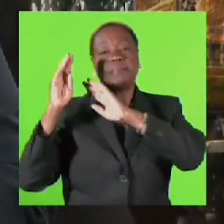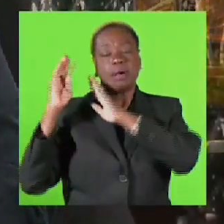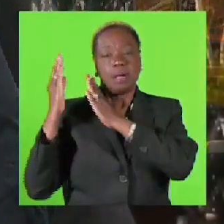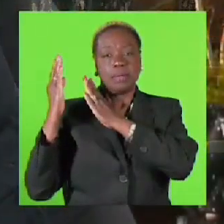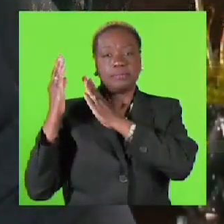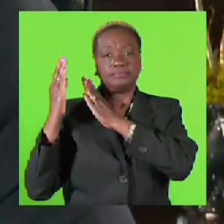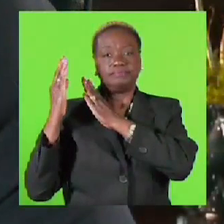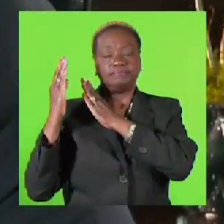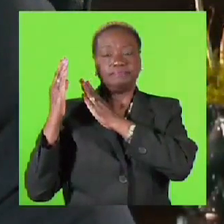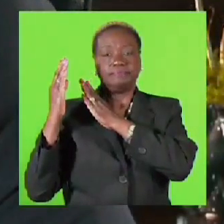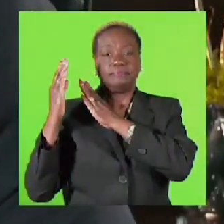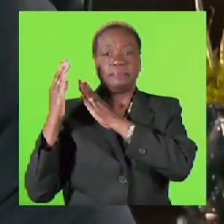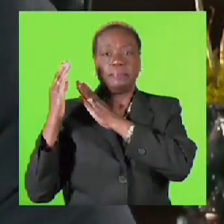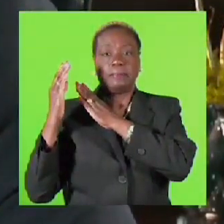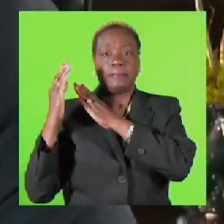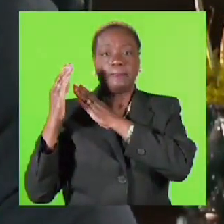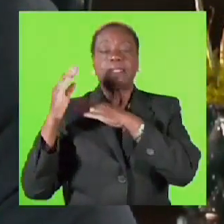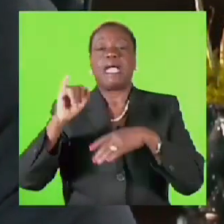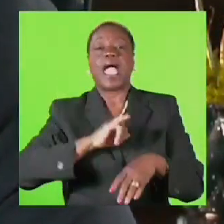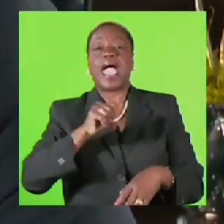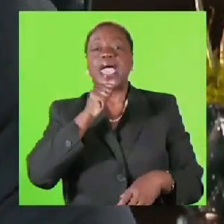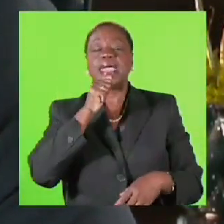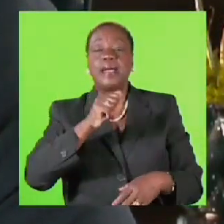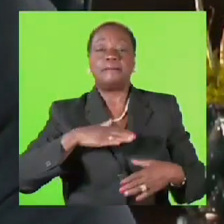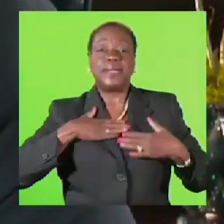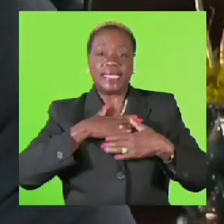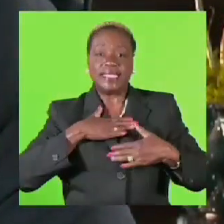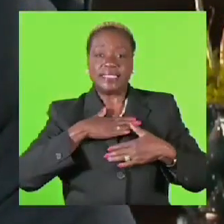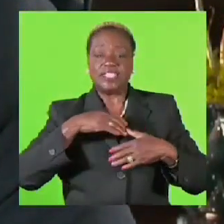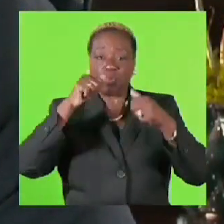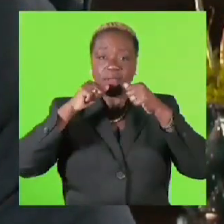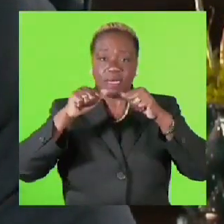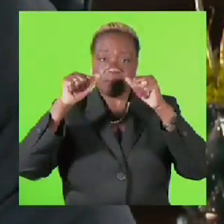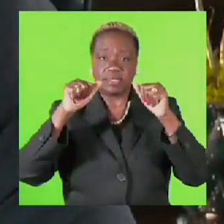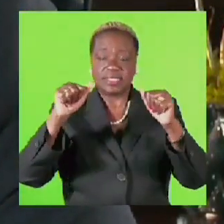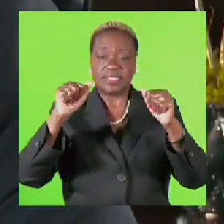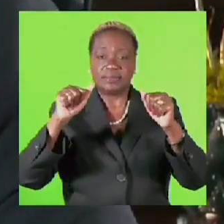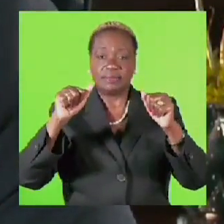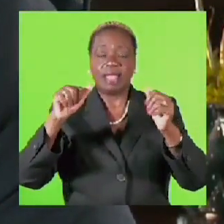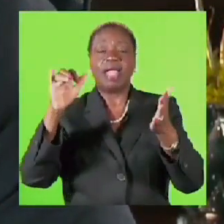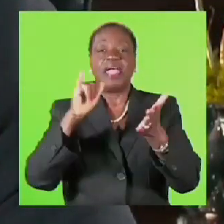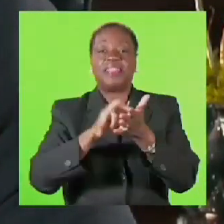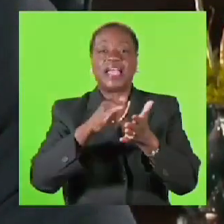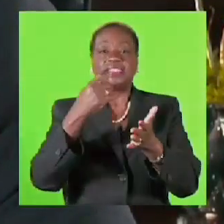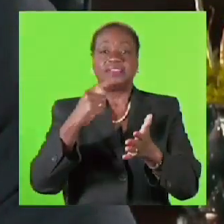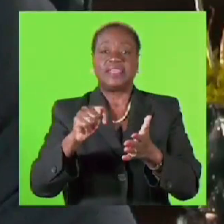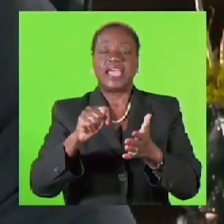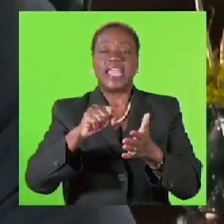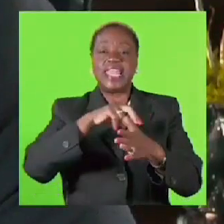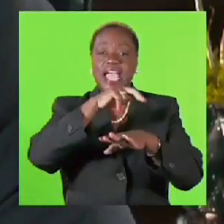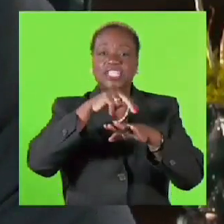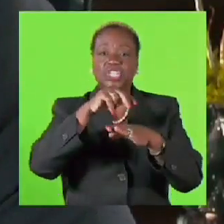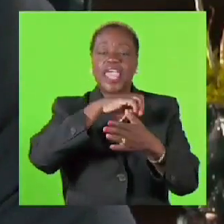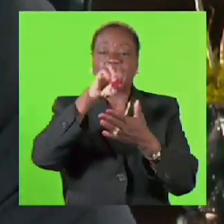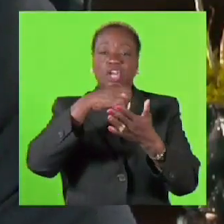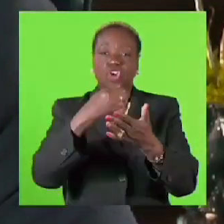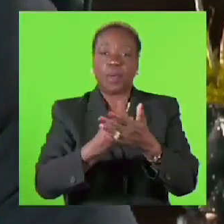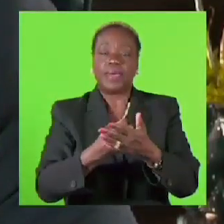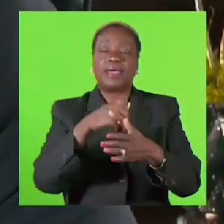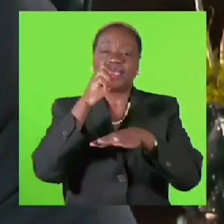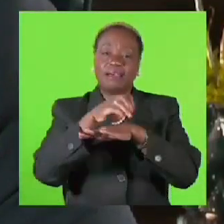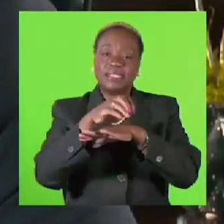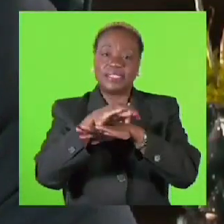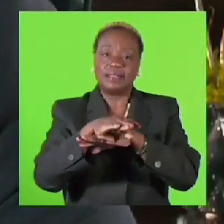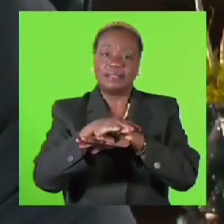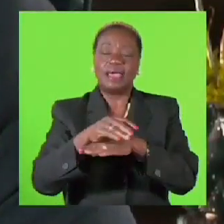Bahama. Further, I am pleased to announce tonight that the National Economic Council